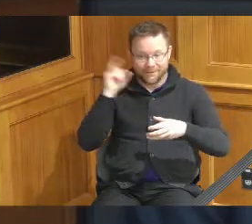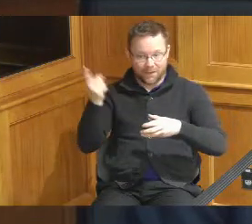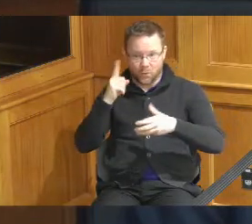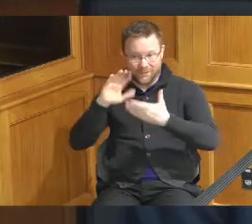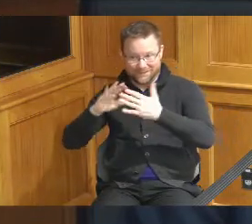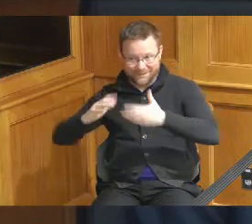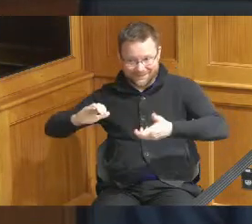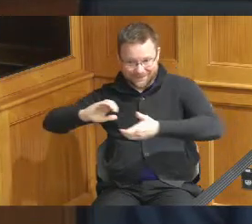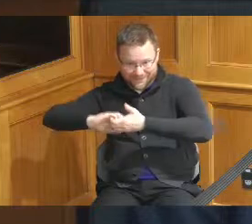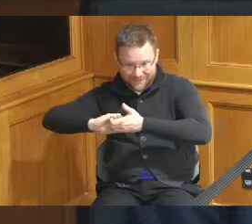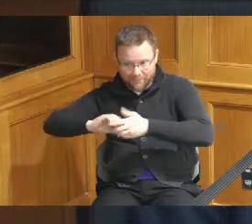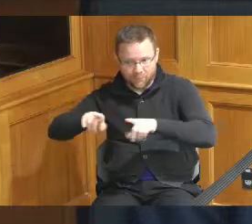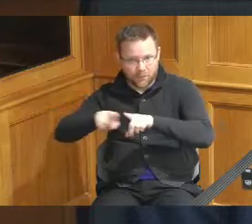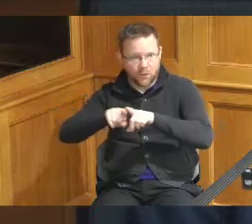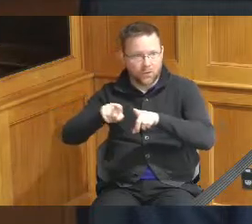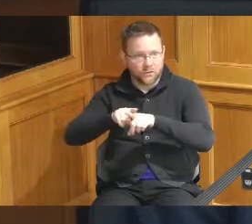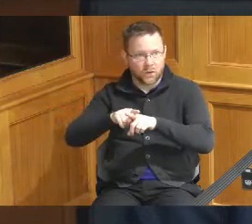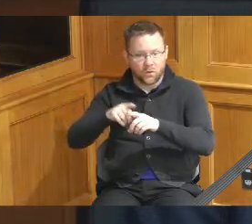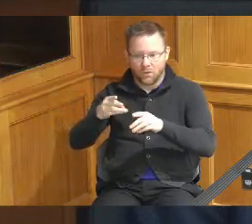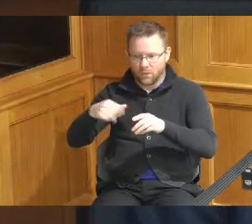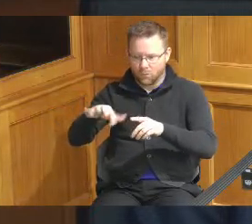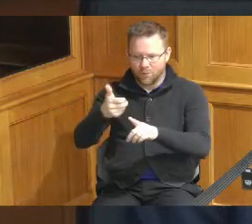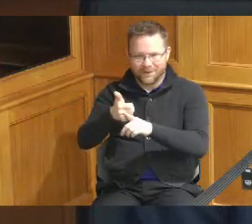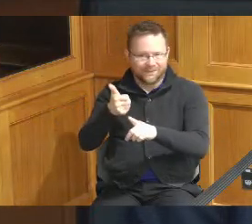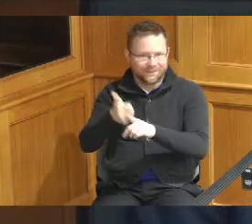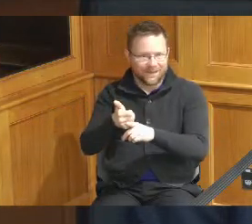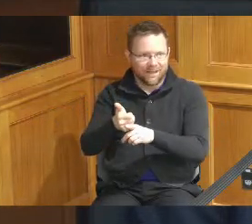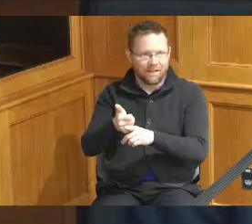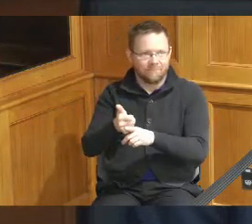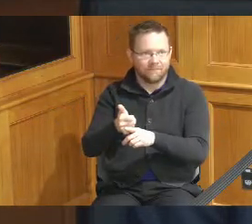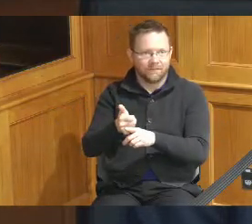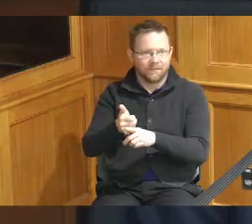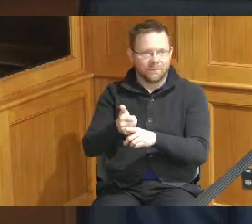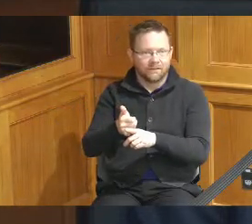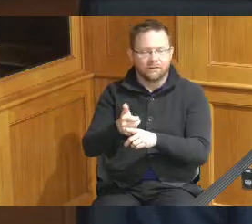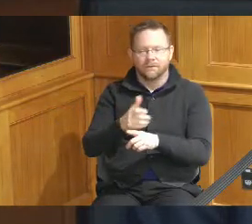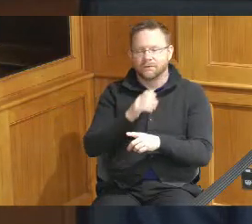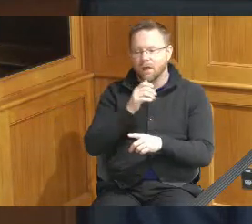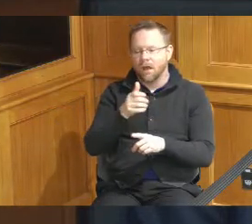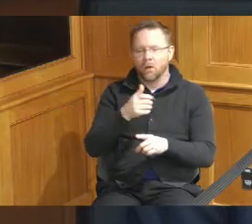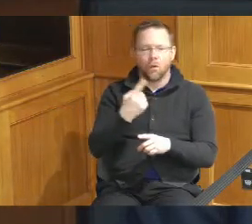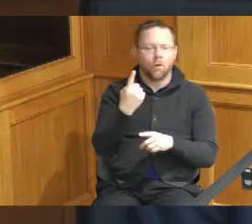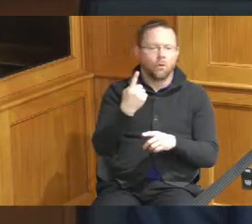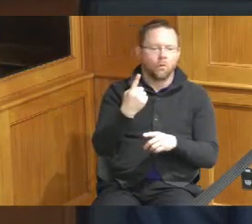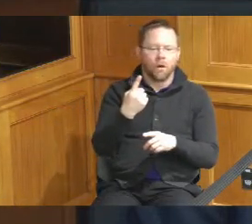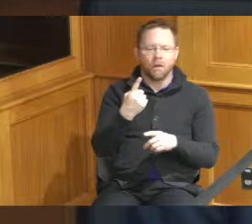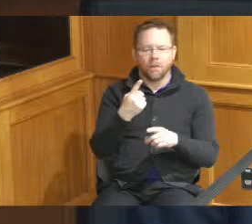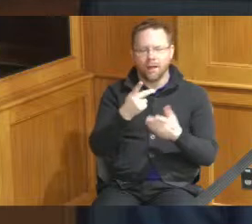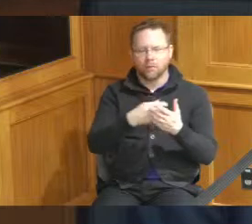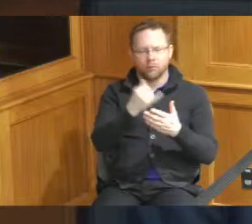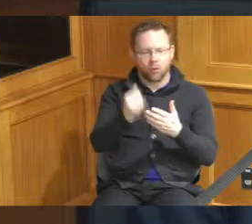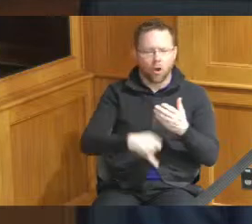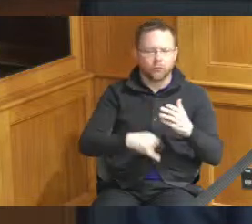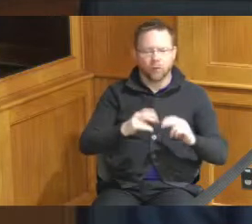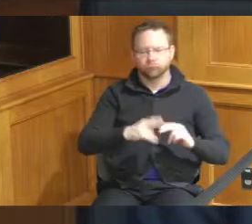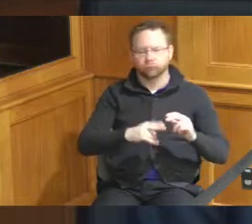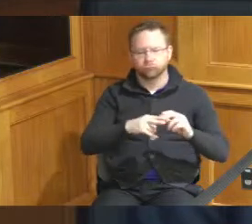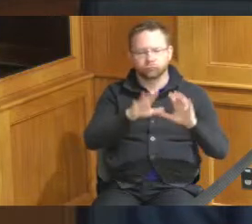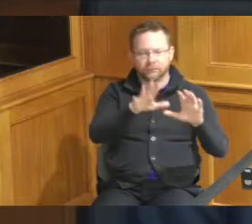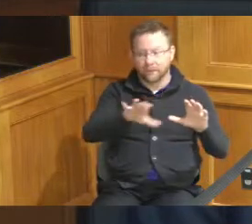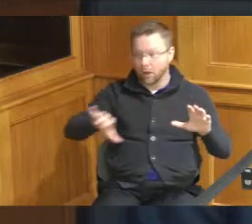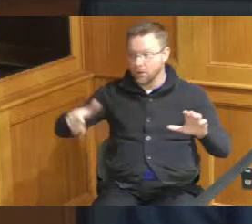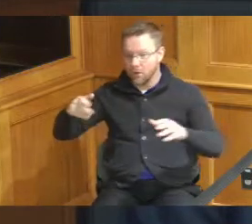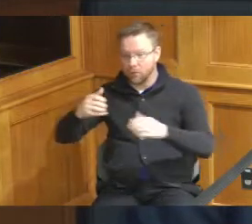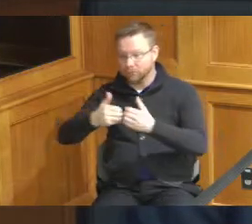but by way of the property, so that we're not doing one thing here that doesn't make any sense next to what's happening here